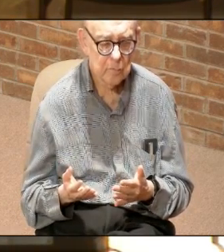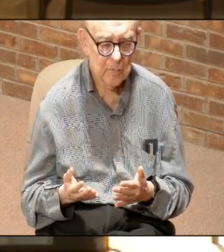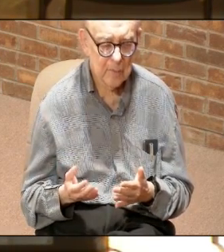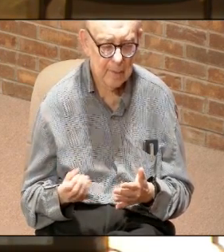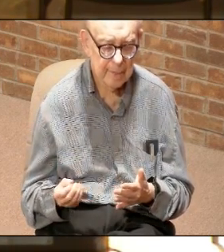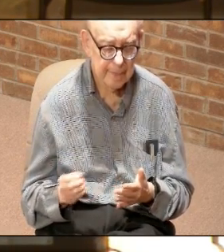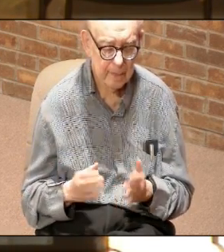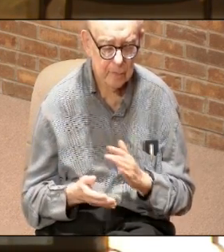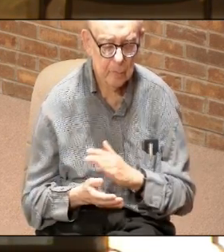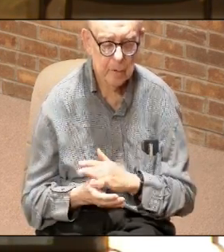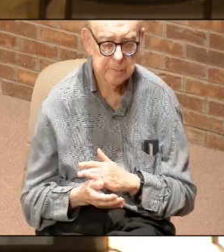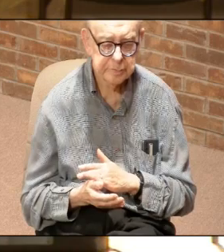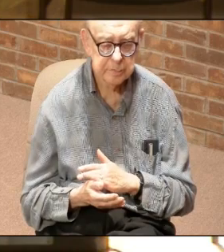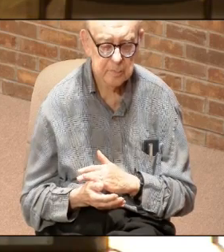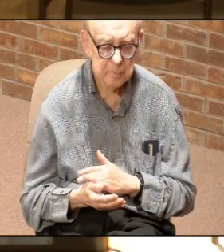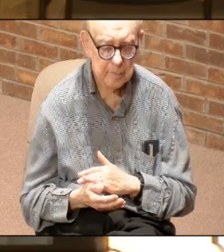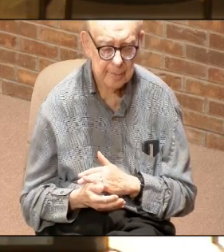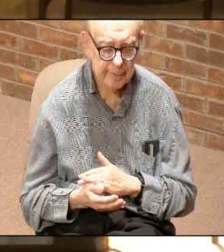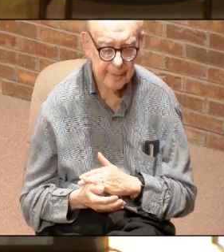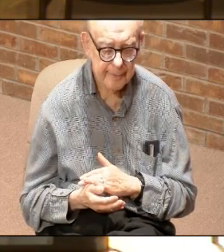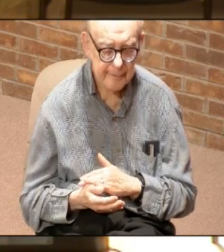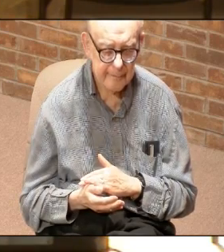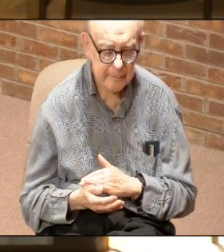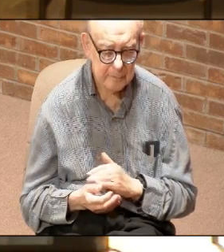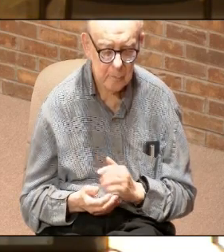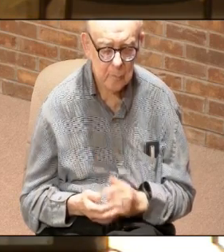And so this morning,